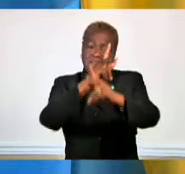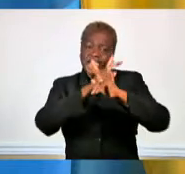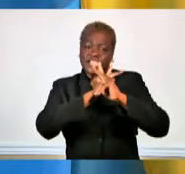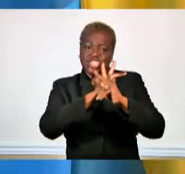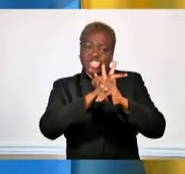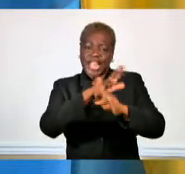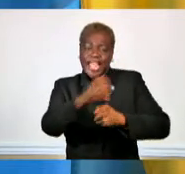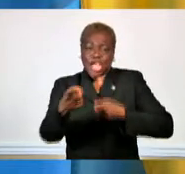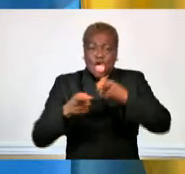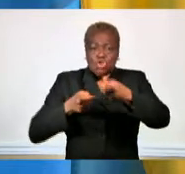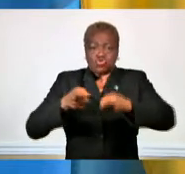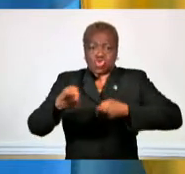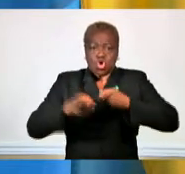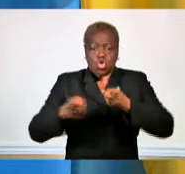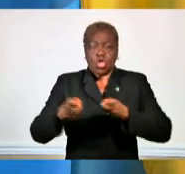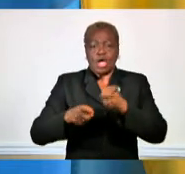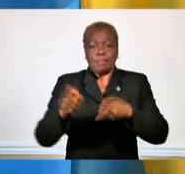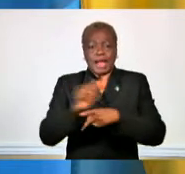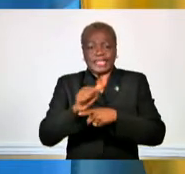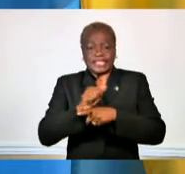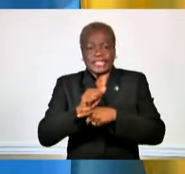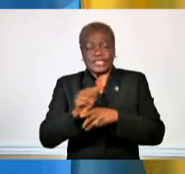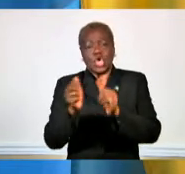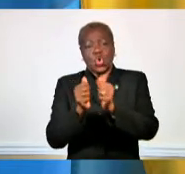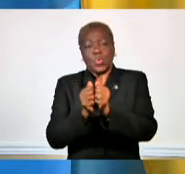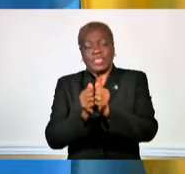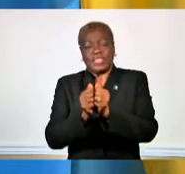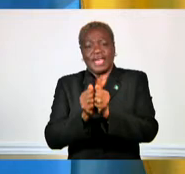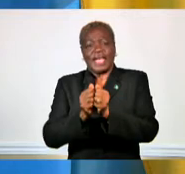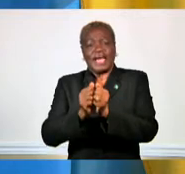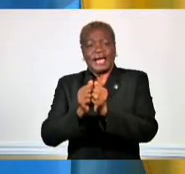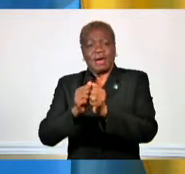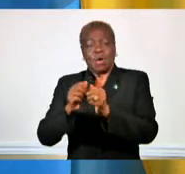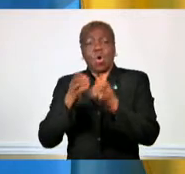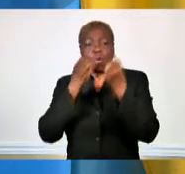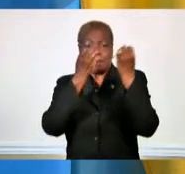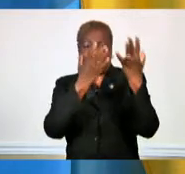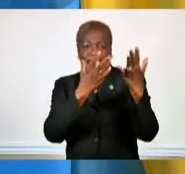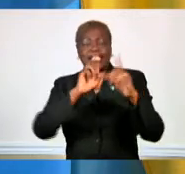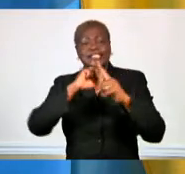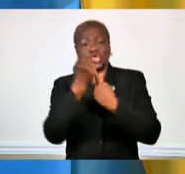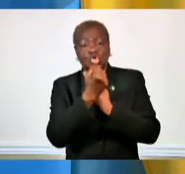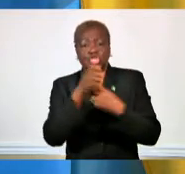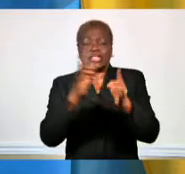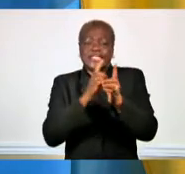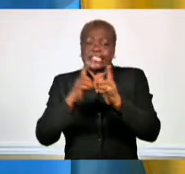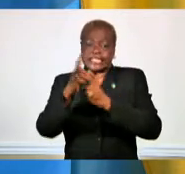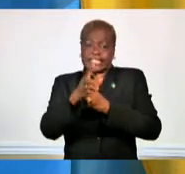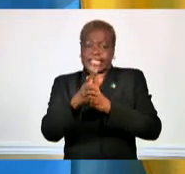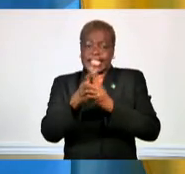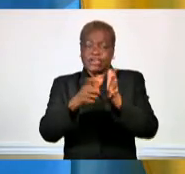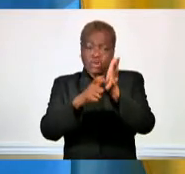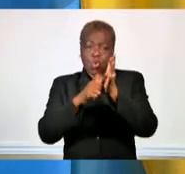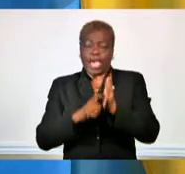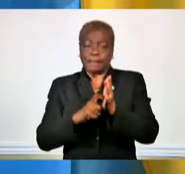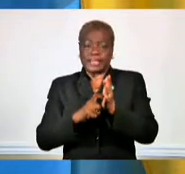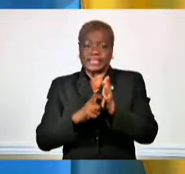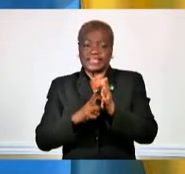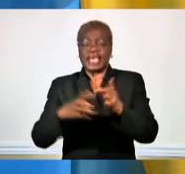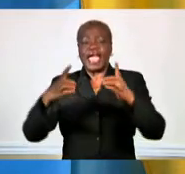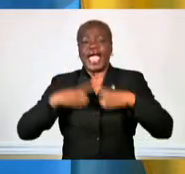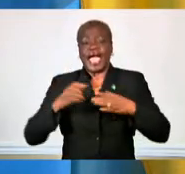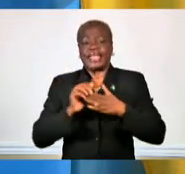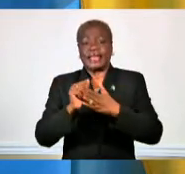control practices, coupled with adherence to social distancing requirements, had